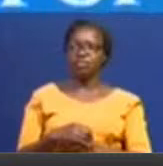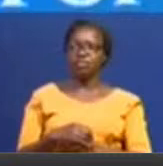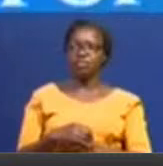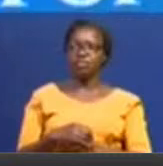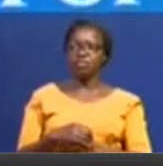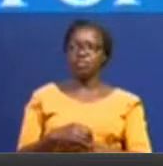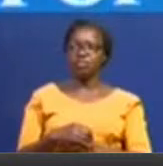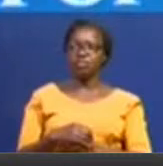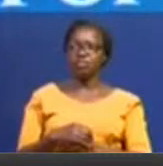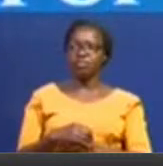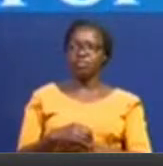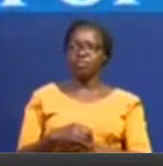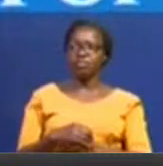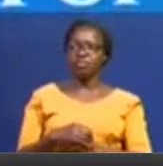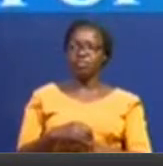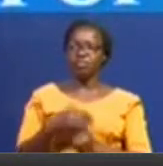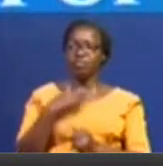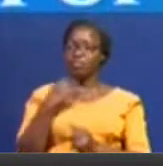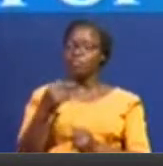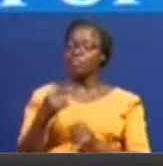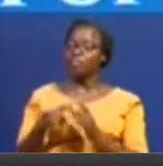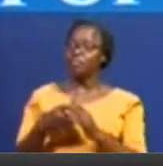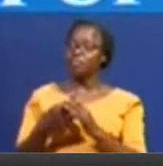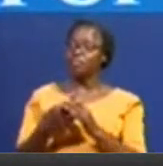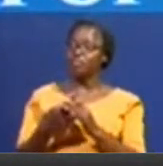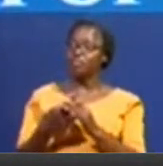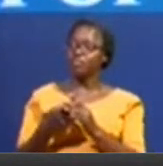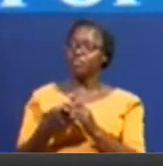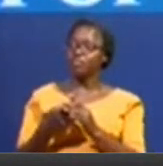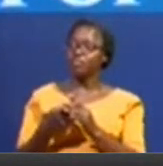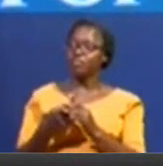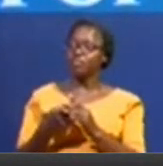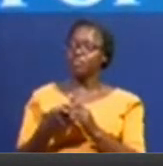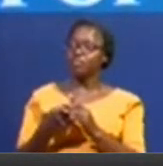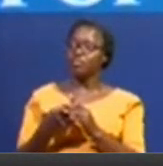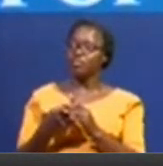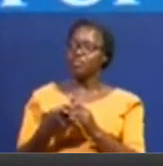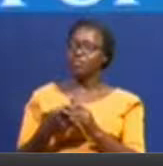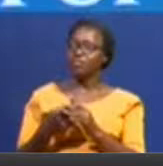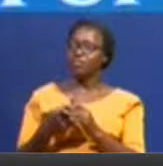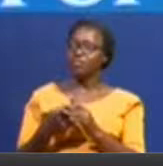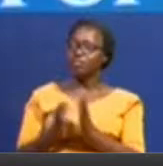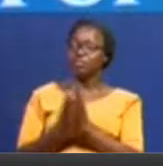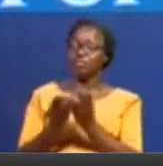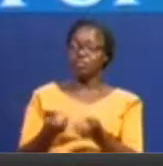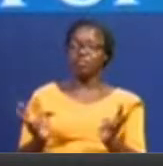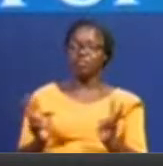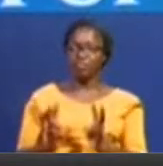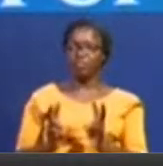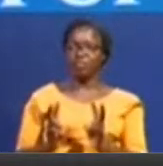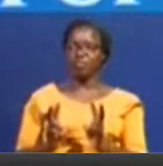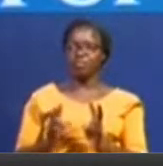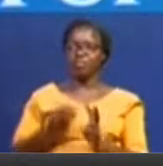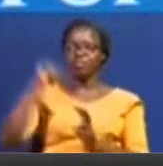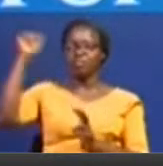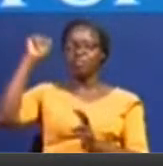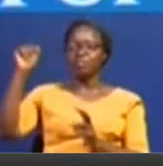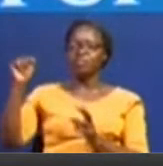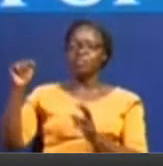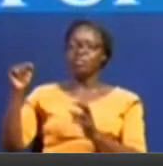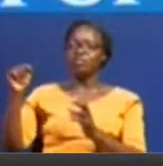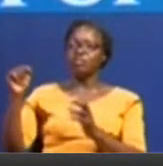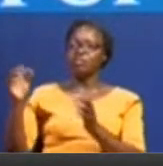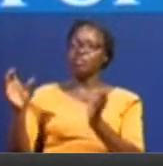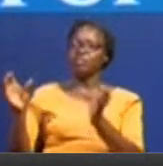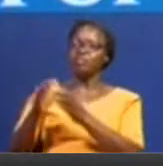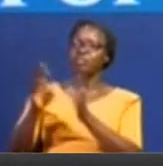Ms. Fatuma, I would want to start, but we start here with this panel. The political parties are